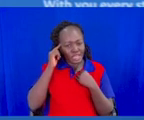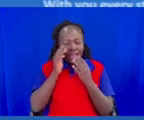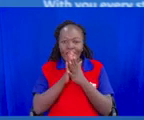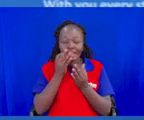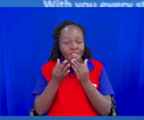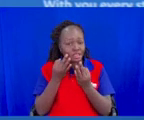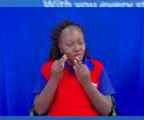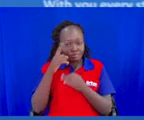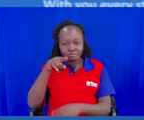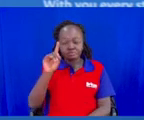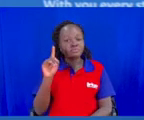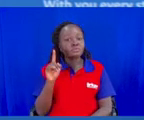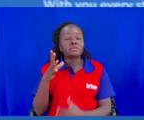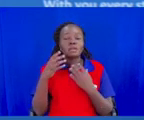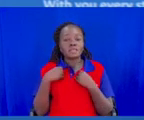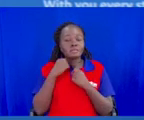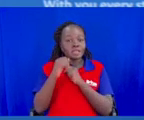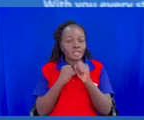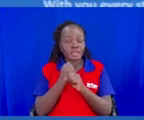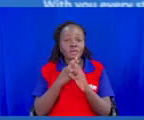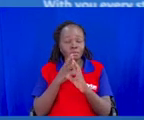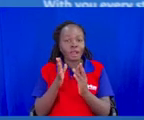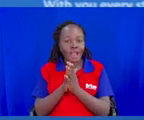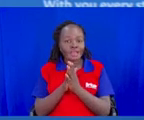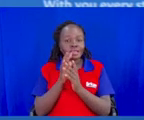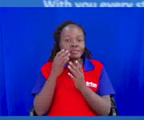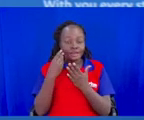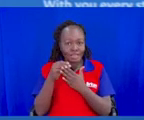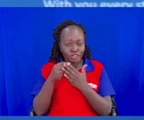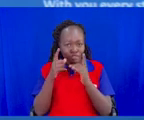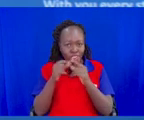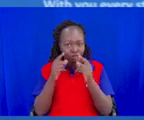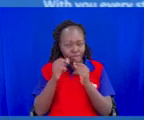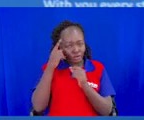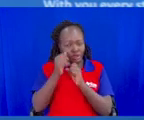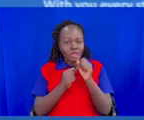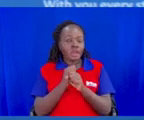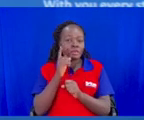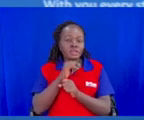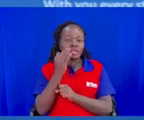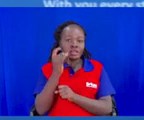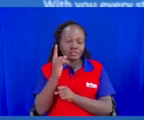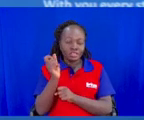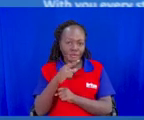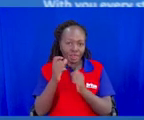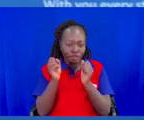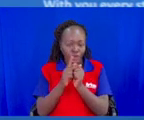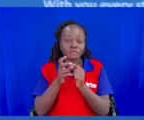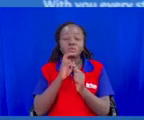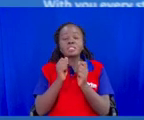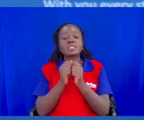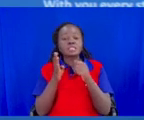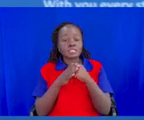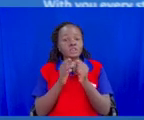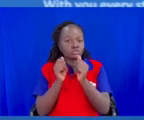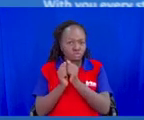fit, adopt the annual report and financial statements for the year ended 31st December 2019, together with the